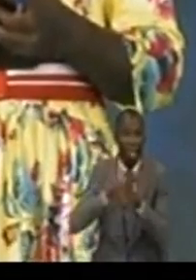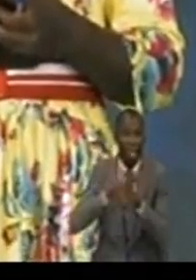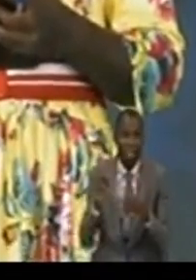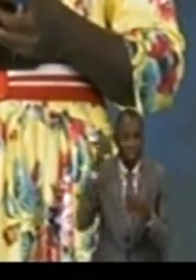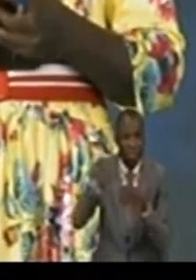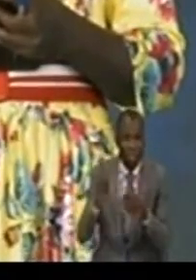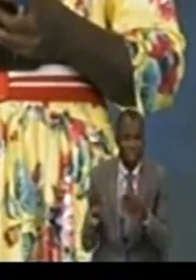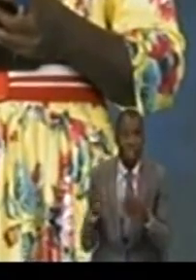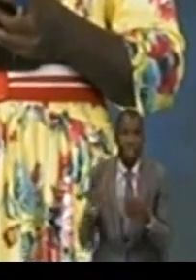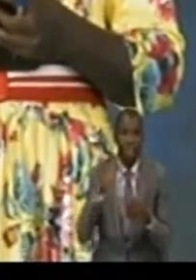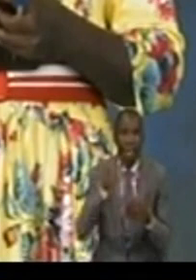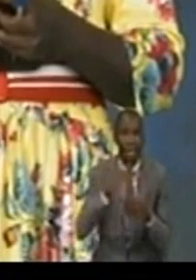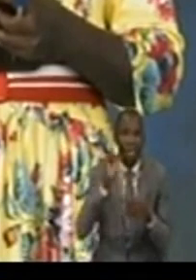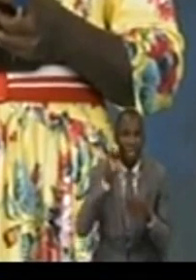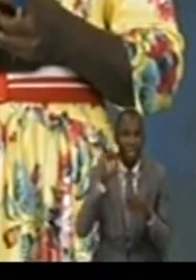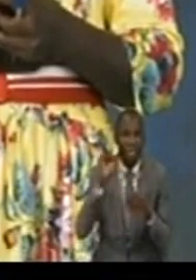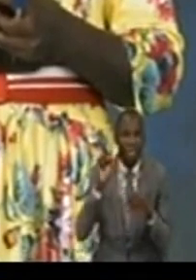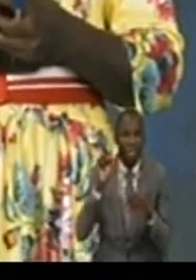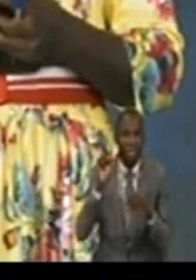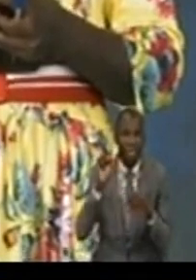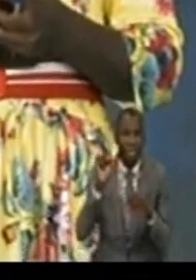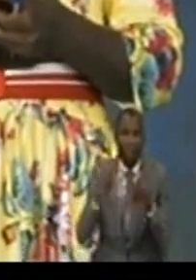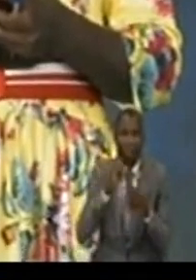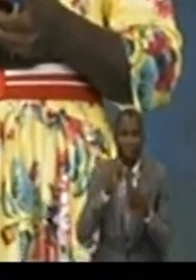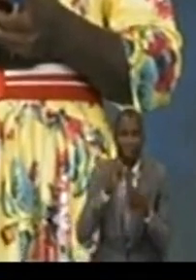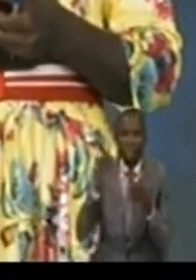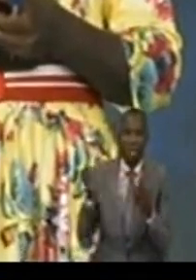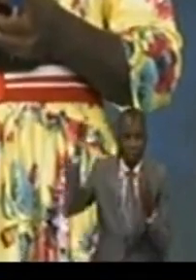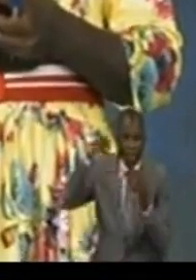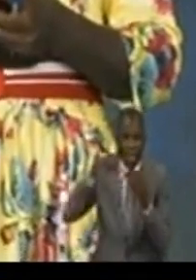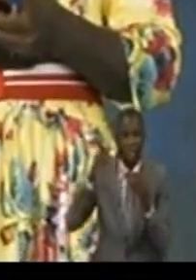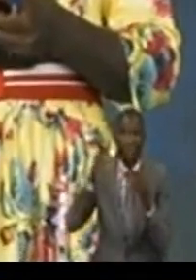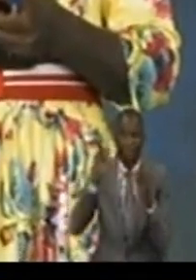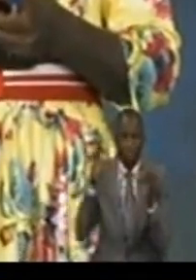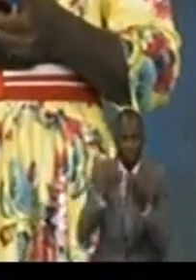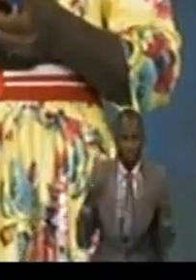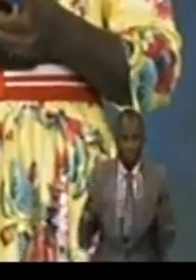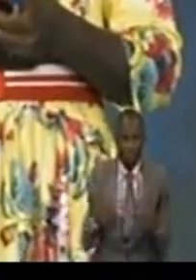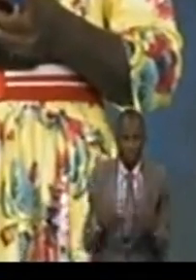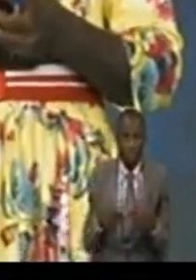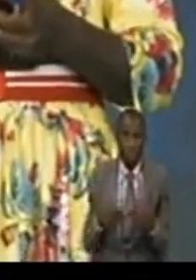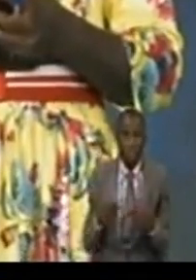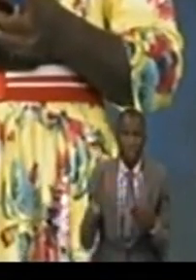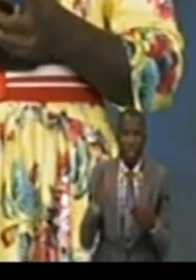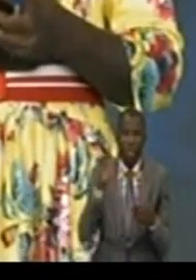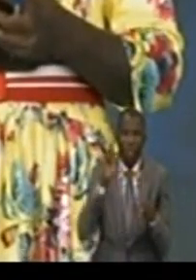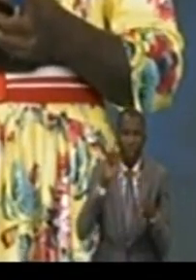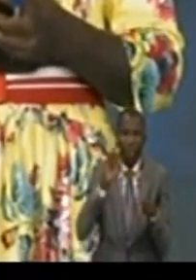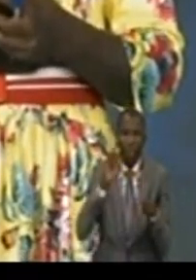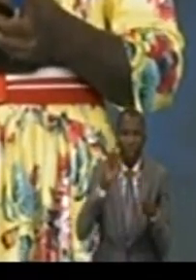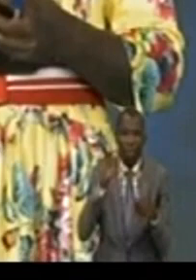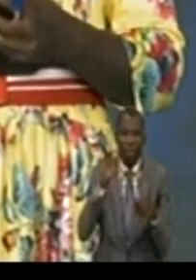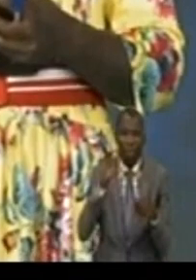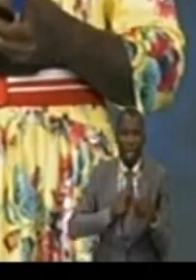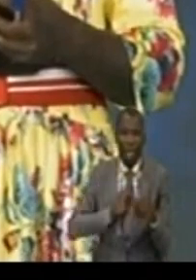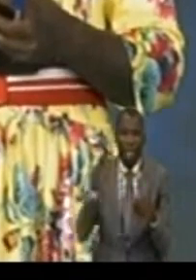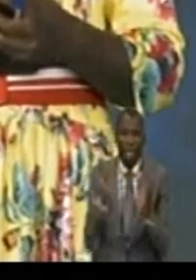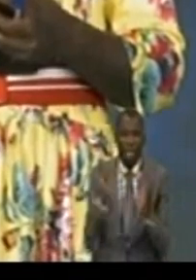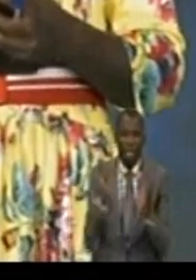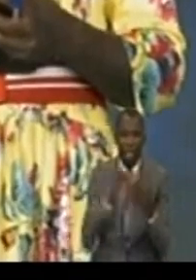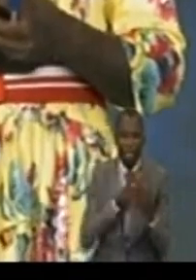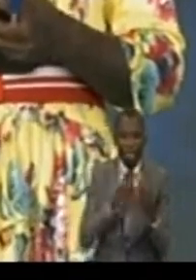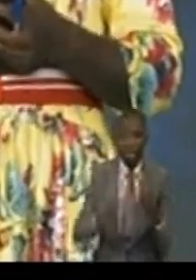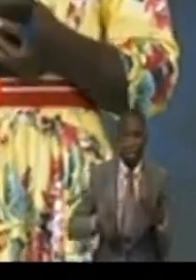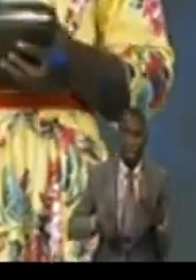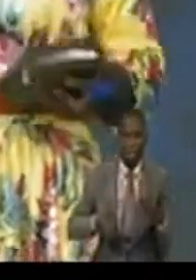she has been strong. I said, this Almighty God who healed her, may his name alone be glorified in Jesus' name.